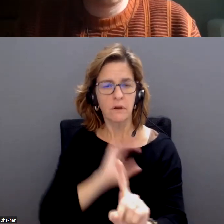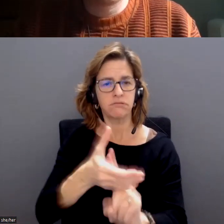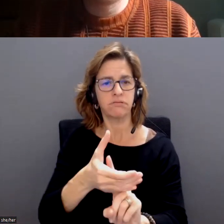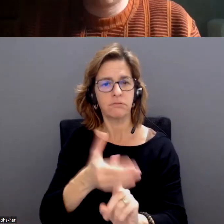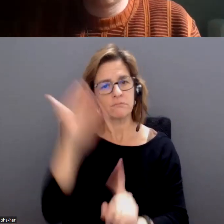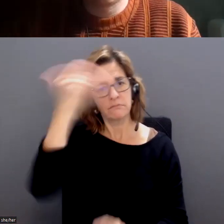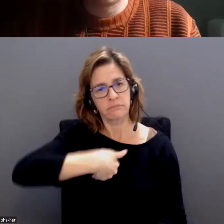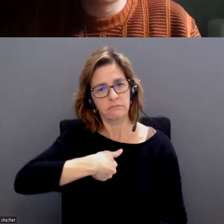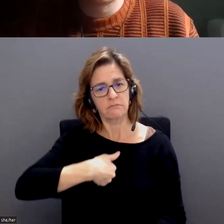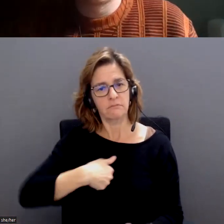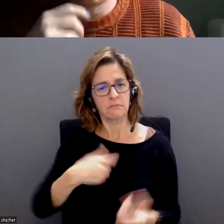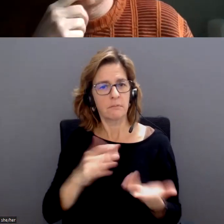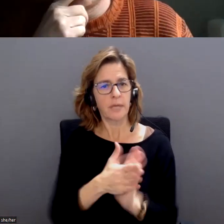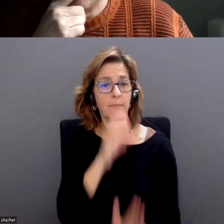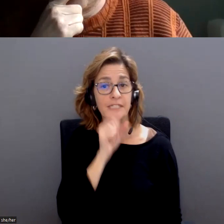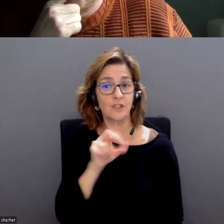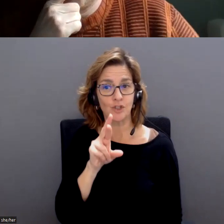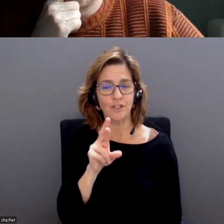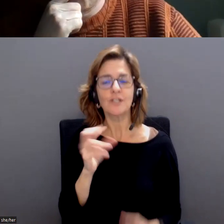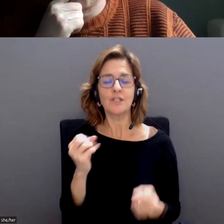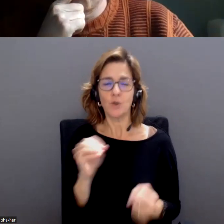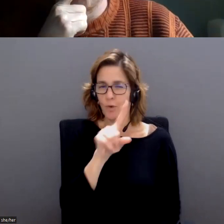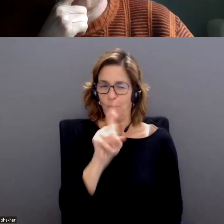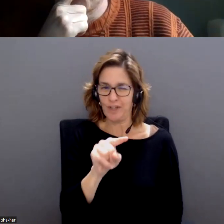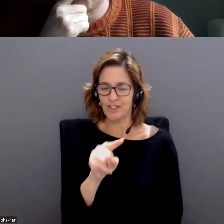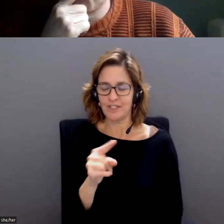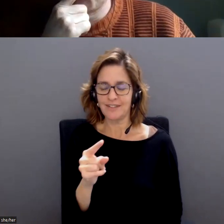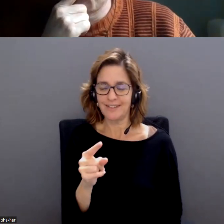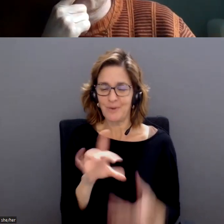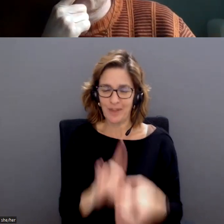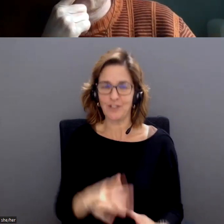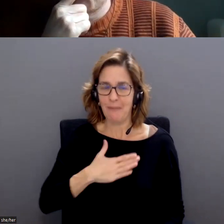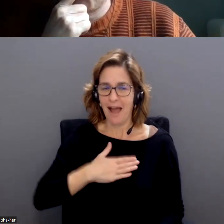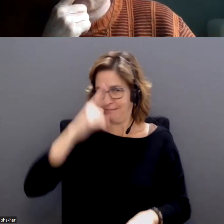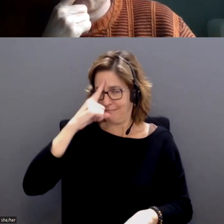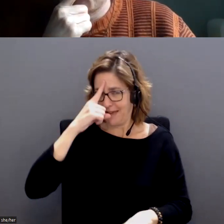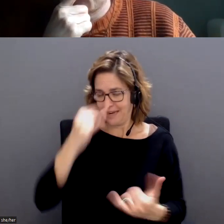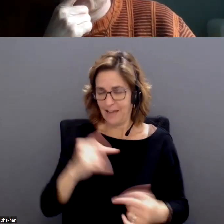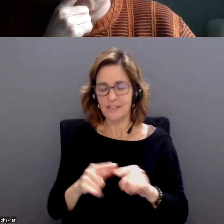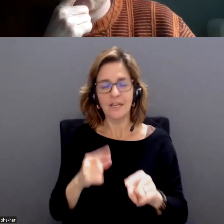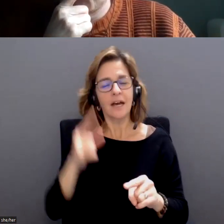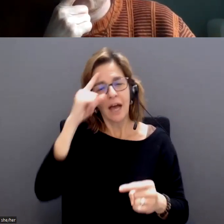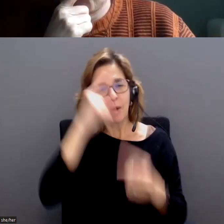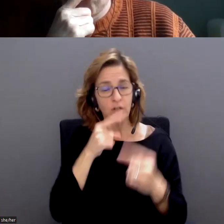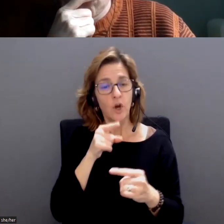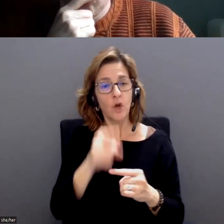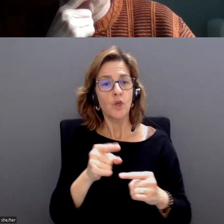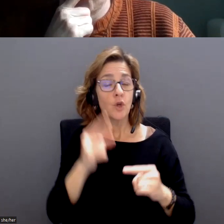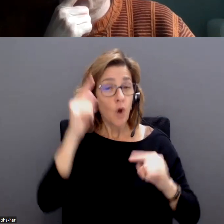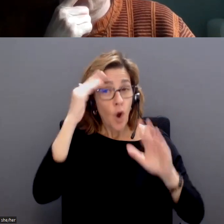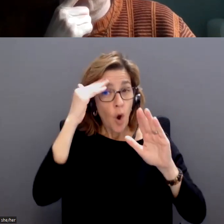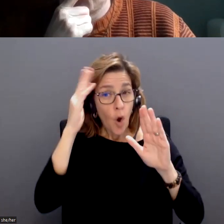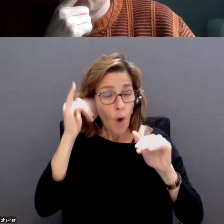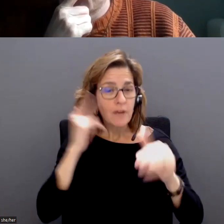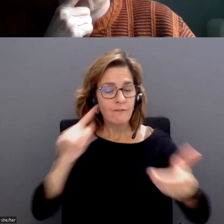question really highlights where my mind is at around, are you looking at seeking opportunities to collaborate